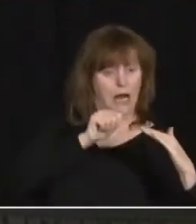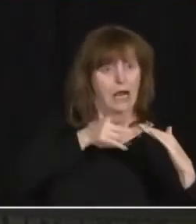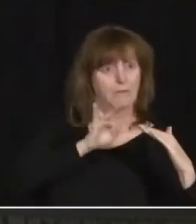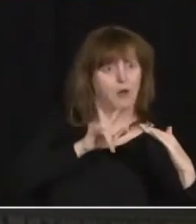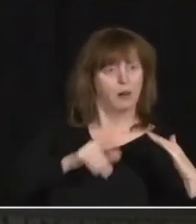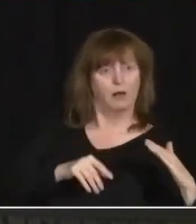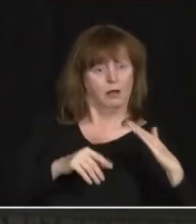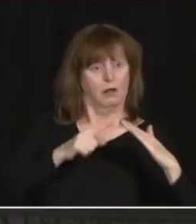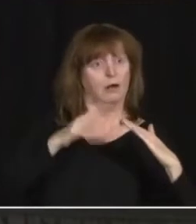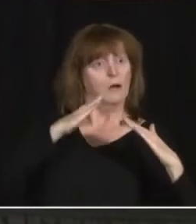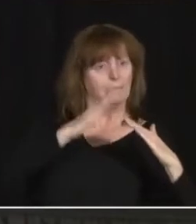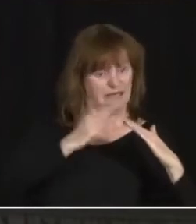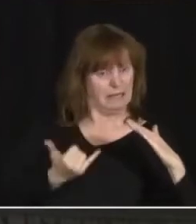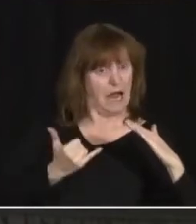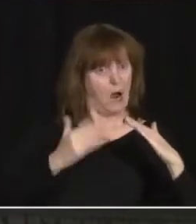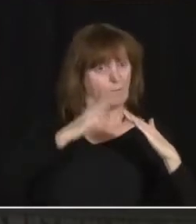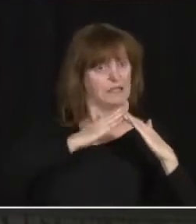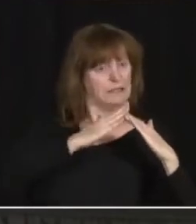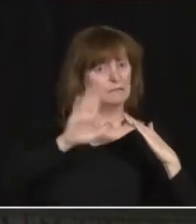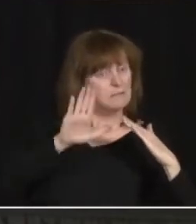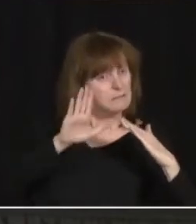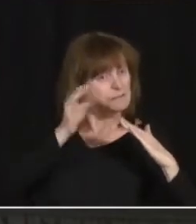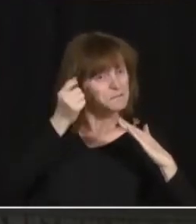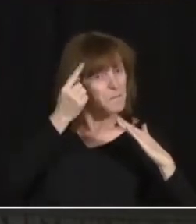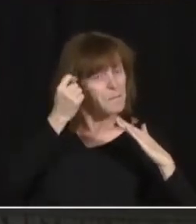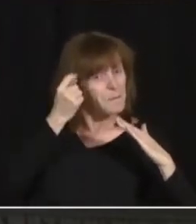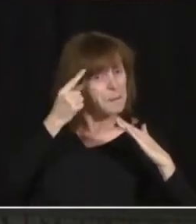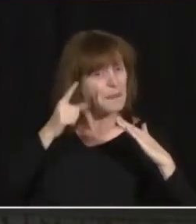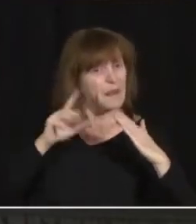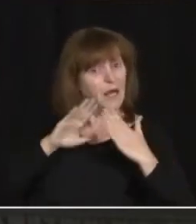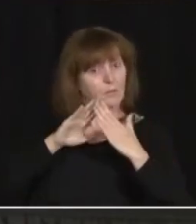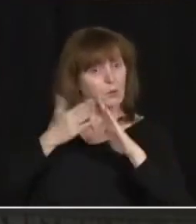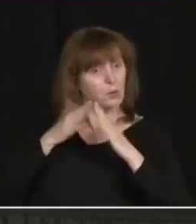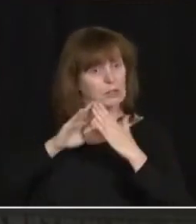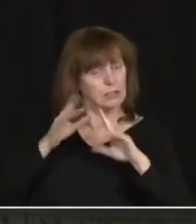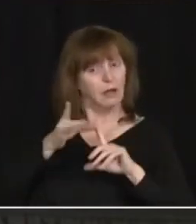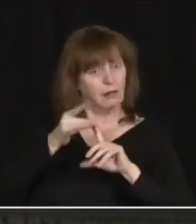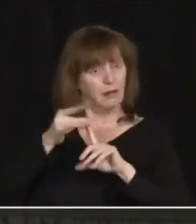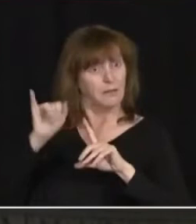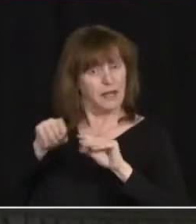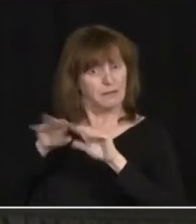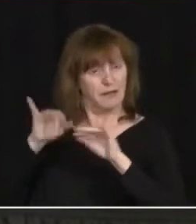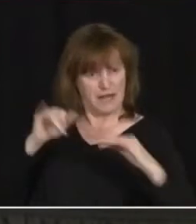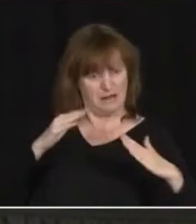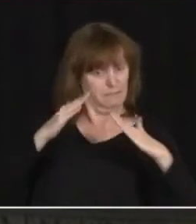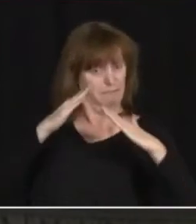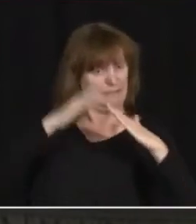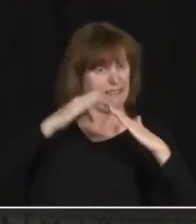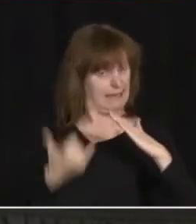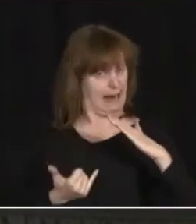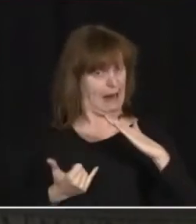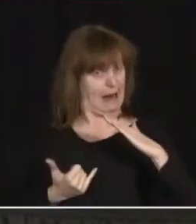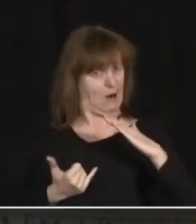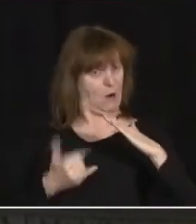right now for the community transmission of COVID-19. Now, peak is